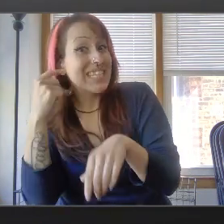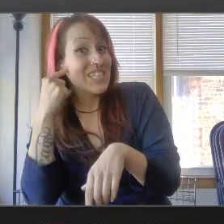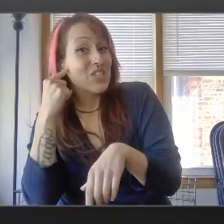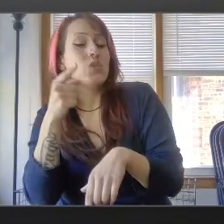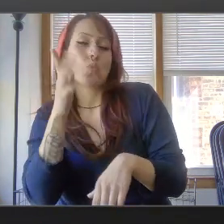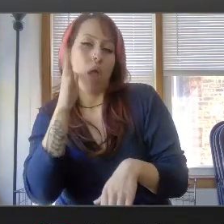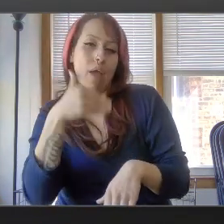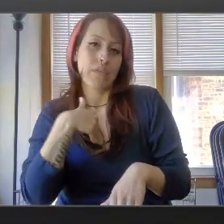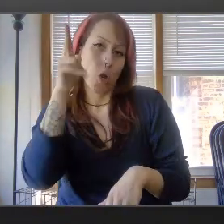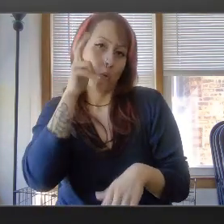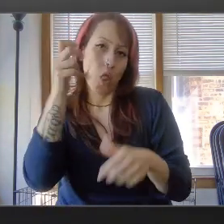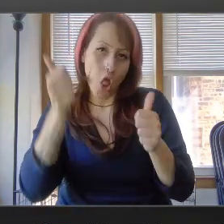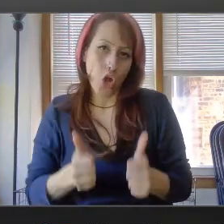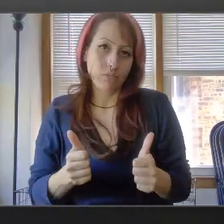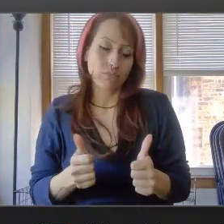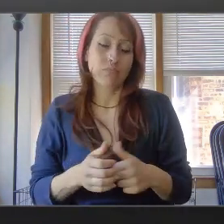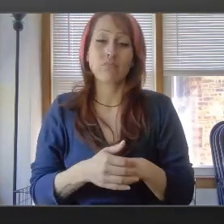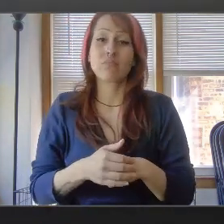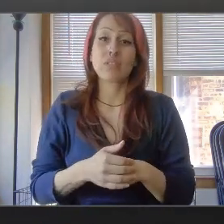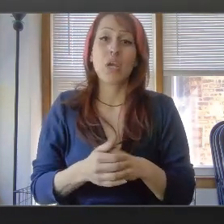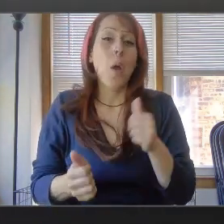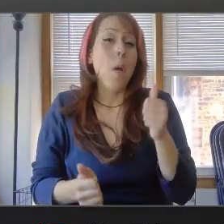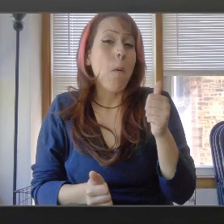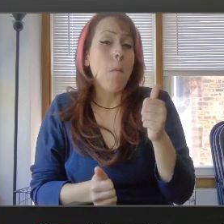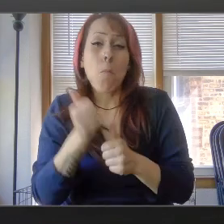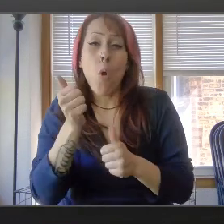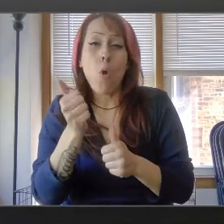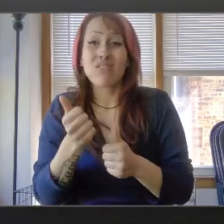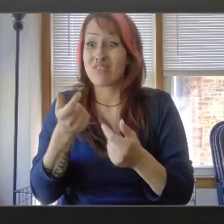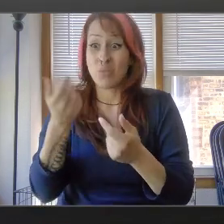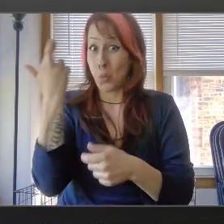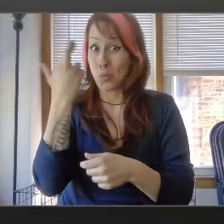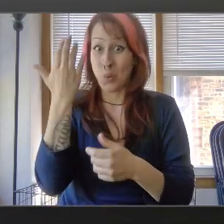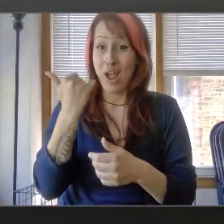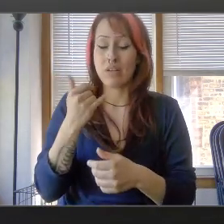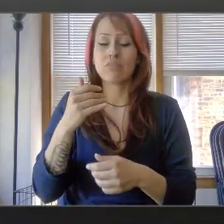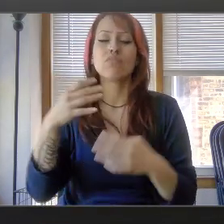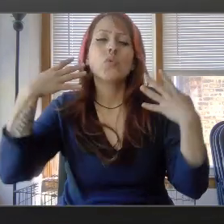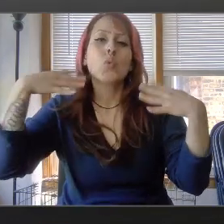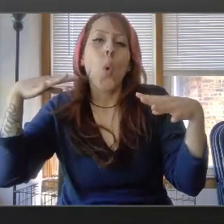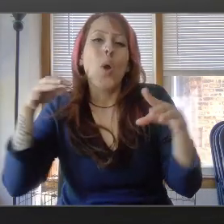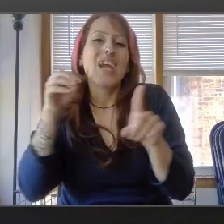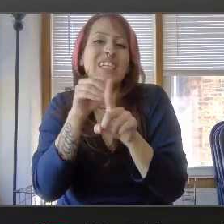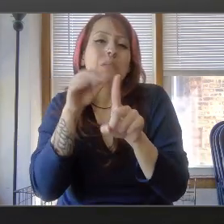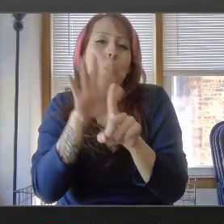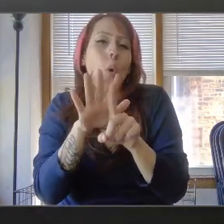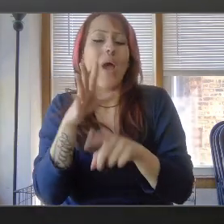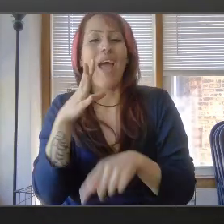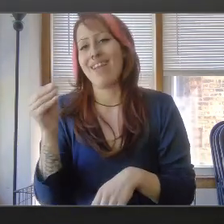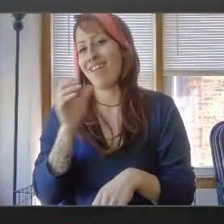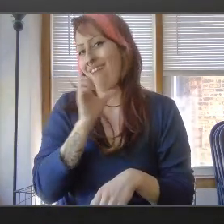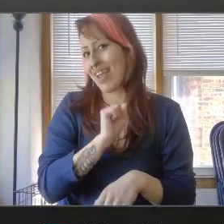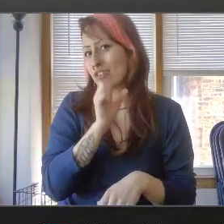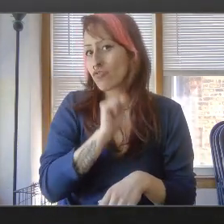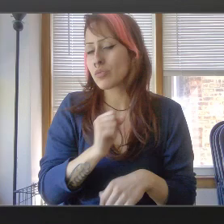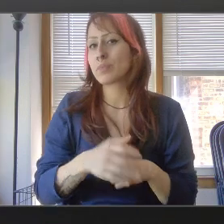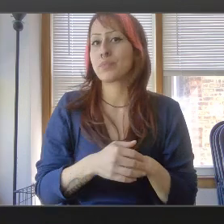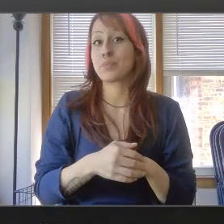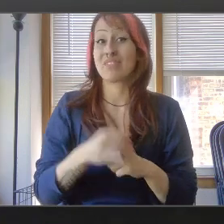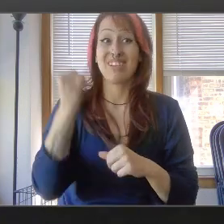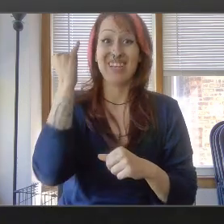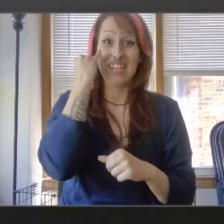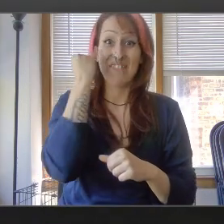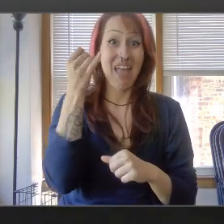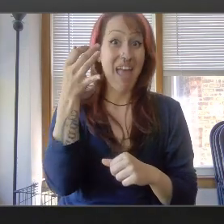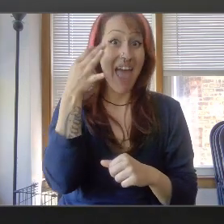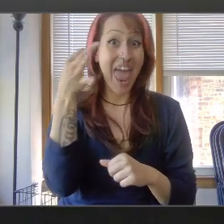causes of sensorineural hearing loss is noise exposure and age. If these hair cells sustain a lot of damage from